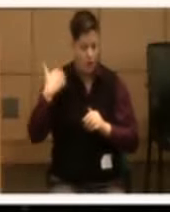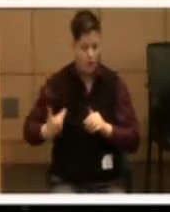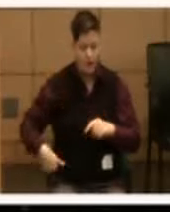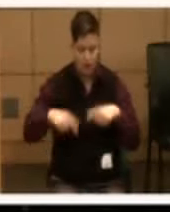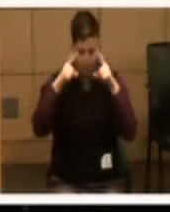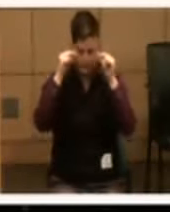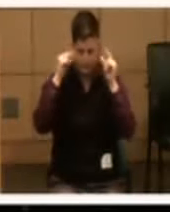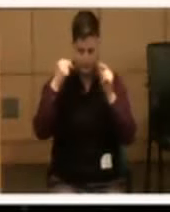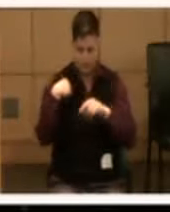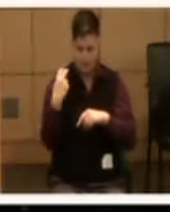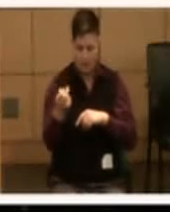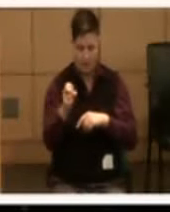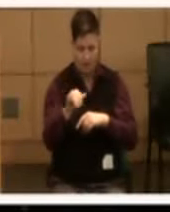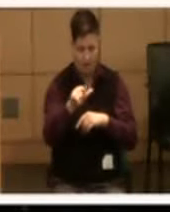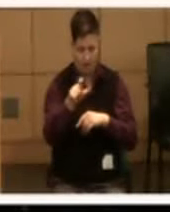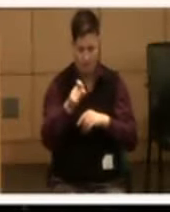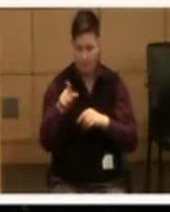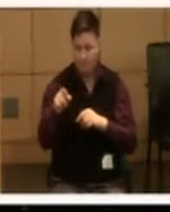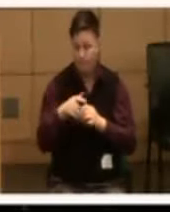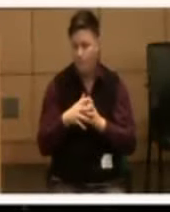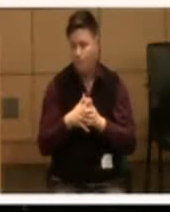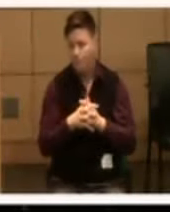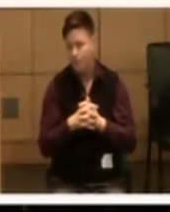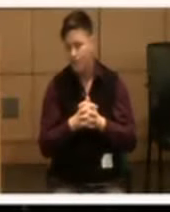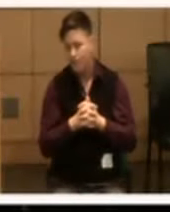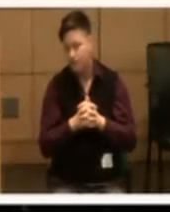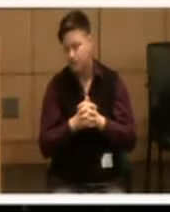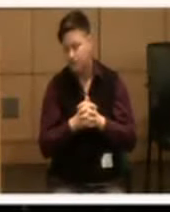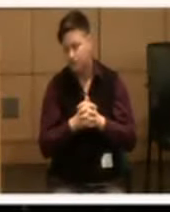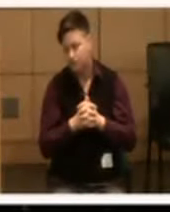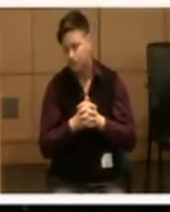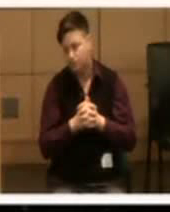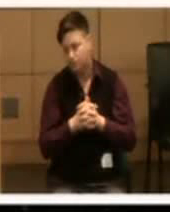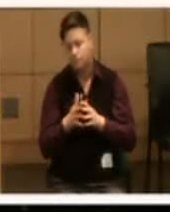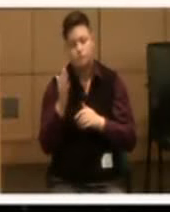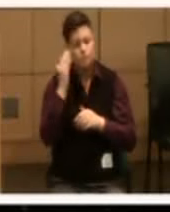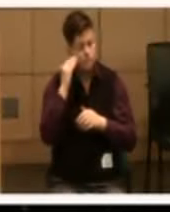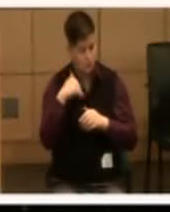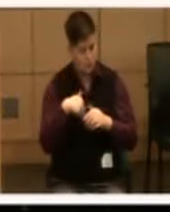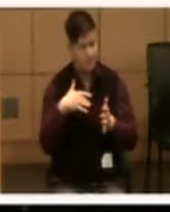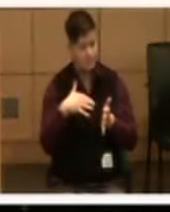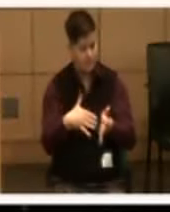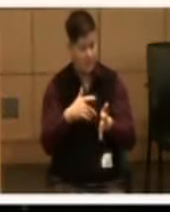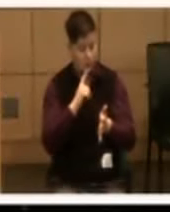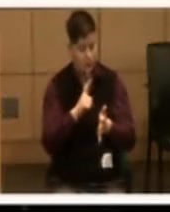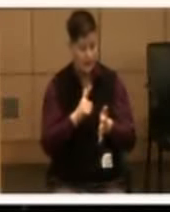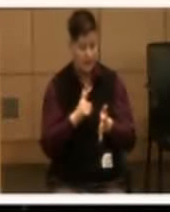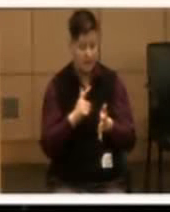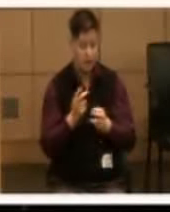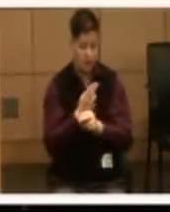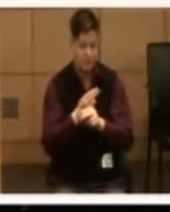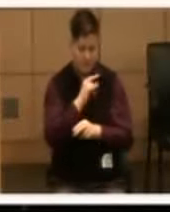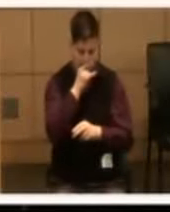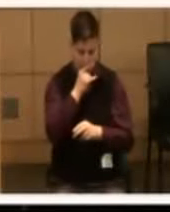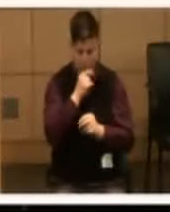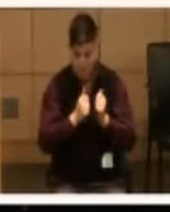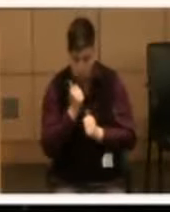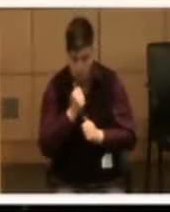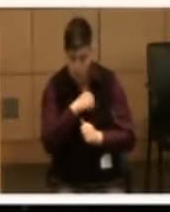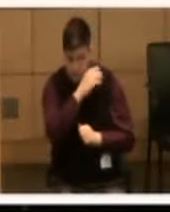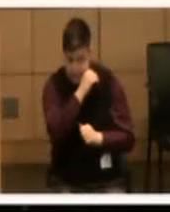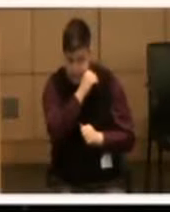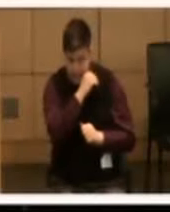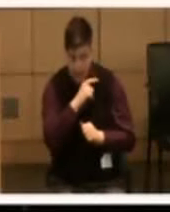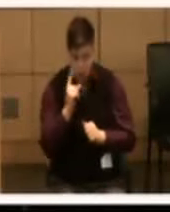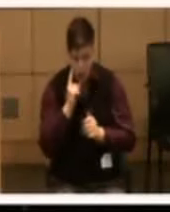So I know that this study was mostly using children with simulated hearing loss. Completely, yes. Do